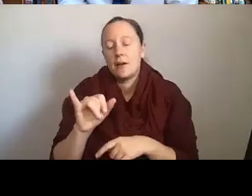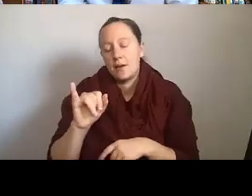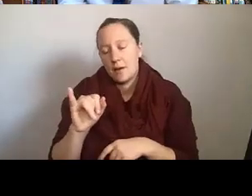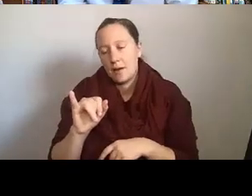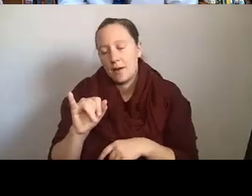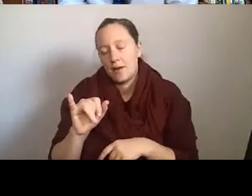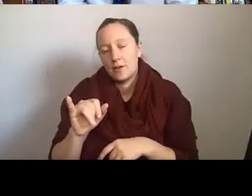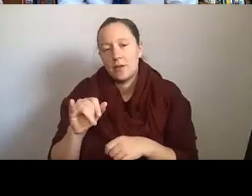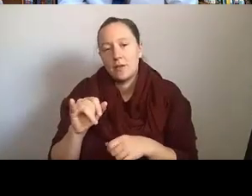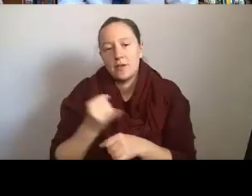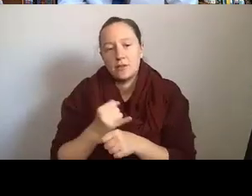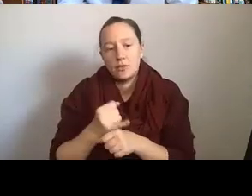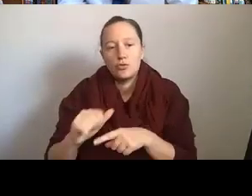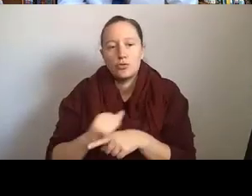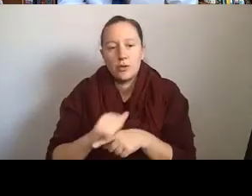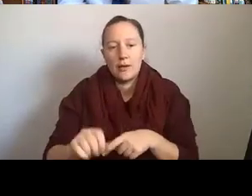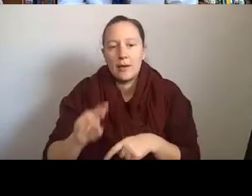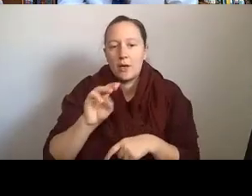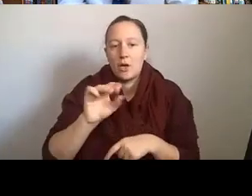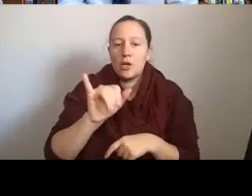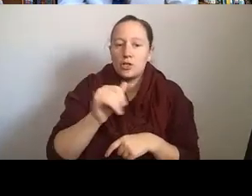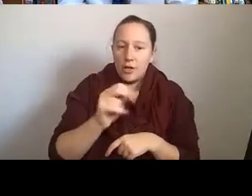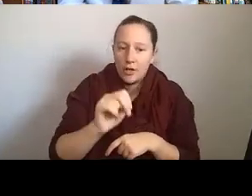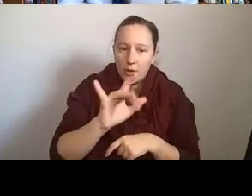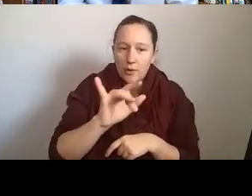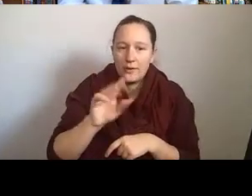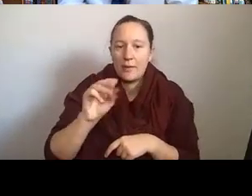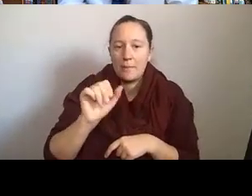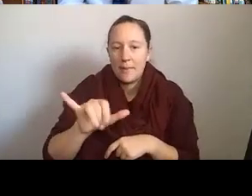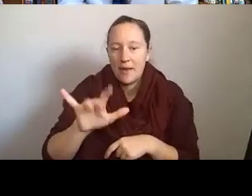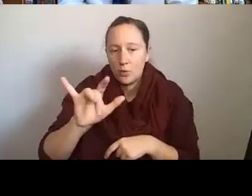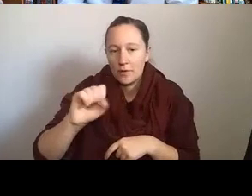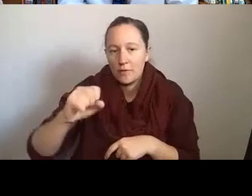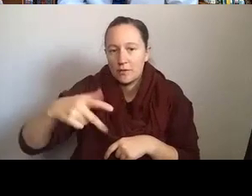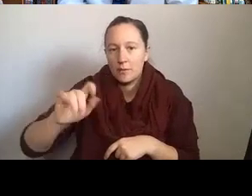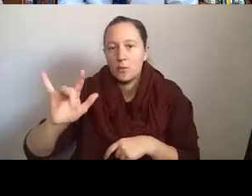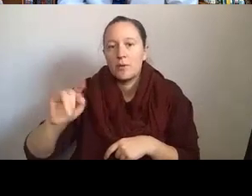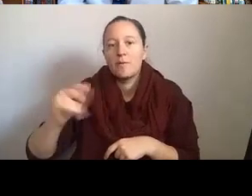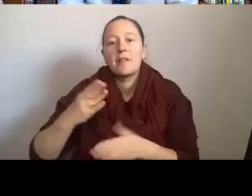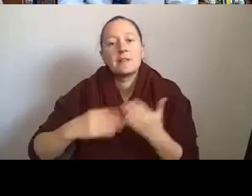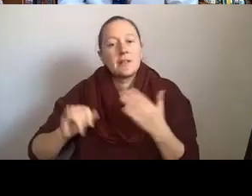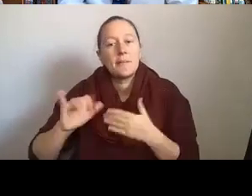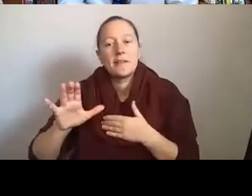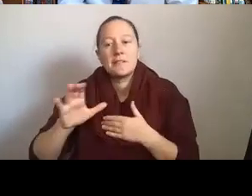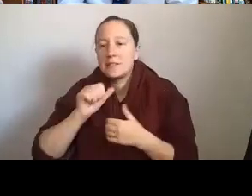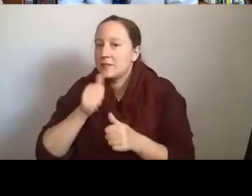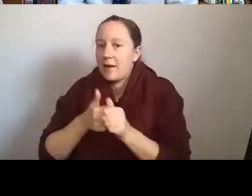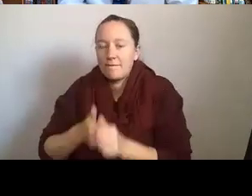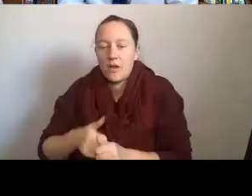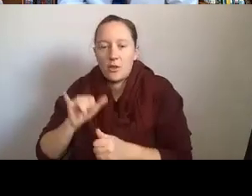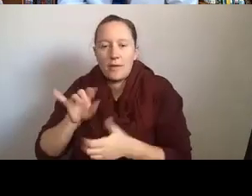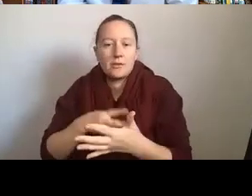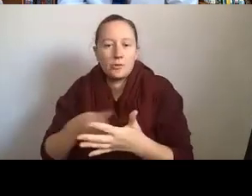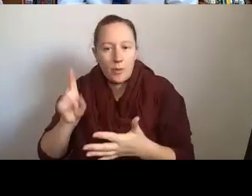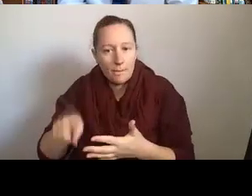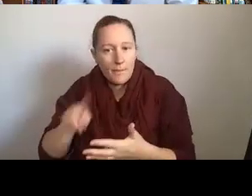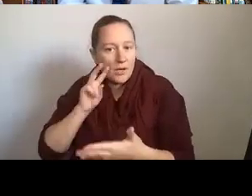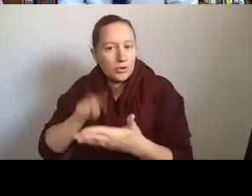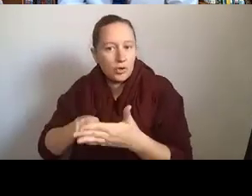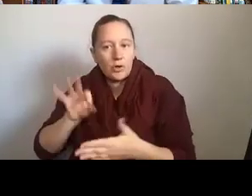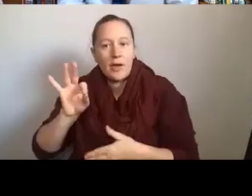25th, and September, but some institutes don't follow that schedule. So you need to look at the FOA.